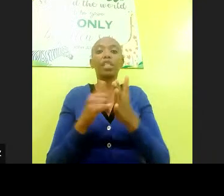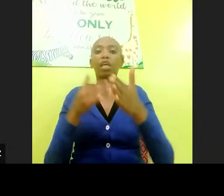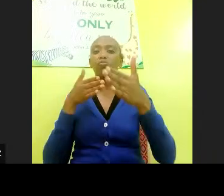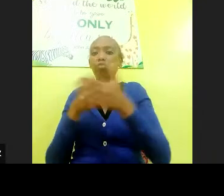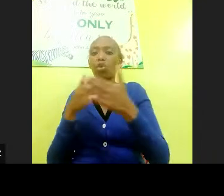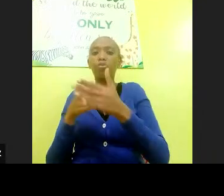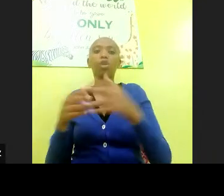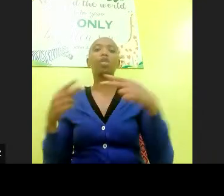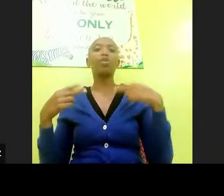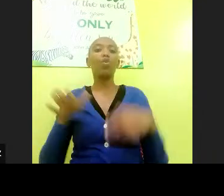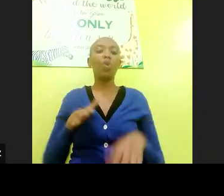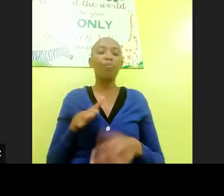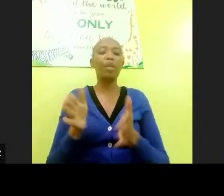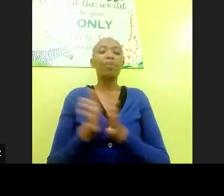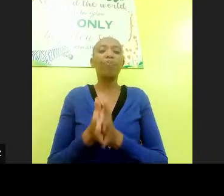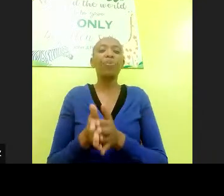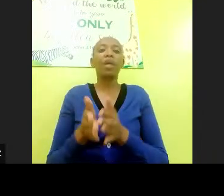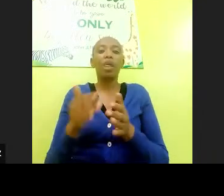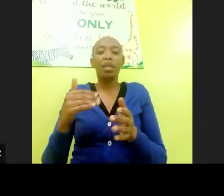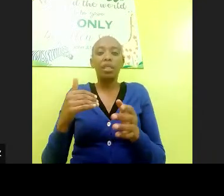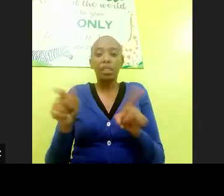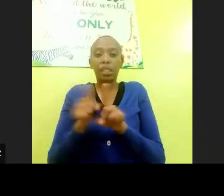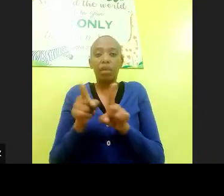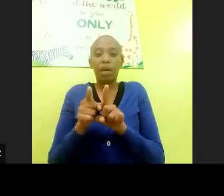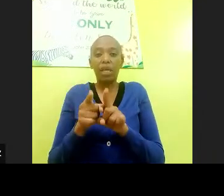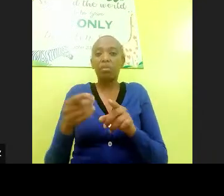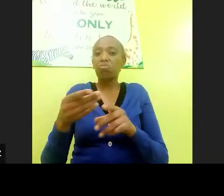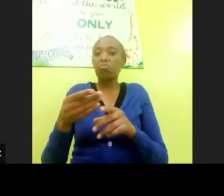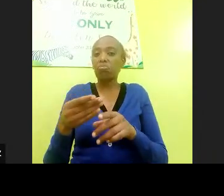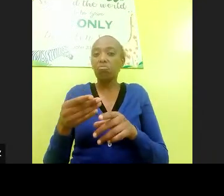behind. So the uneven distribution of unpaid